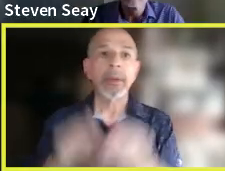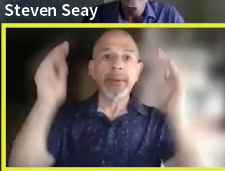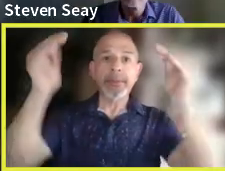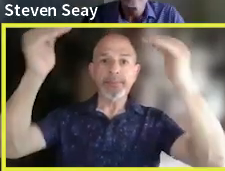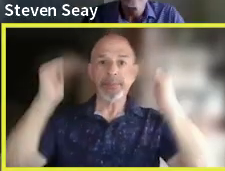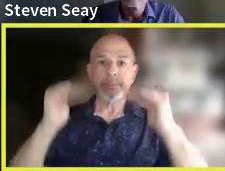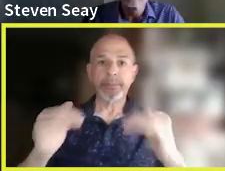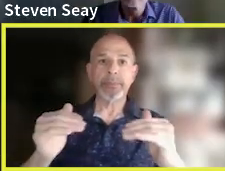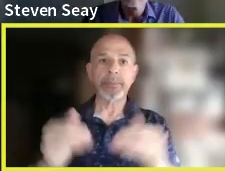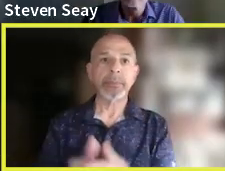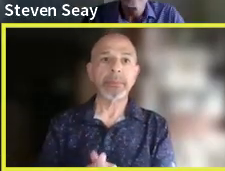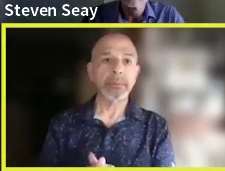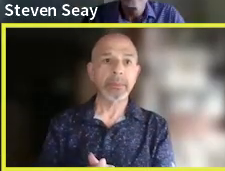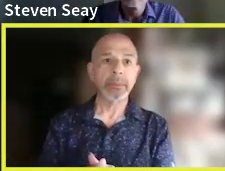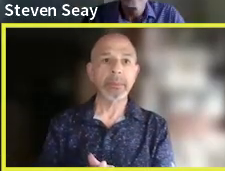to Ripen.